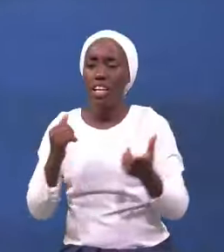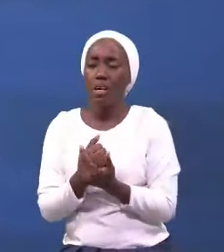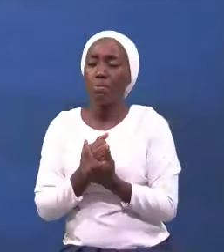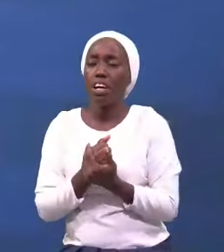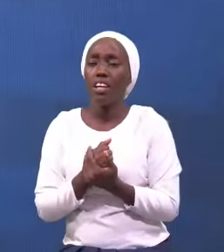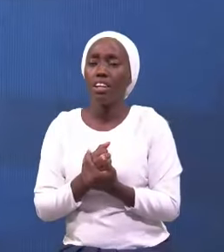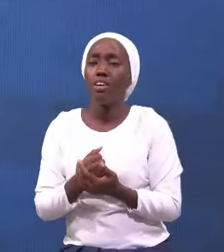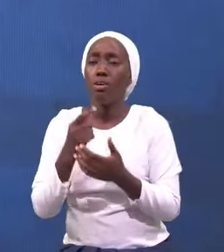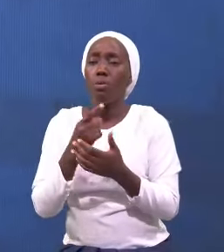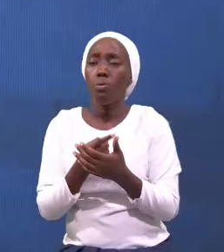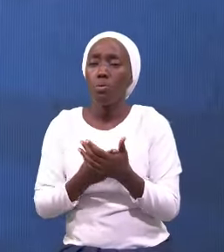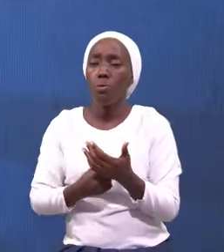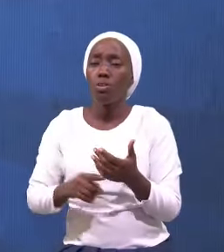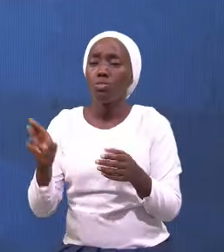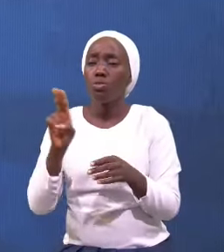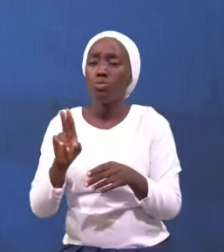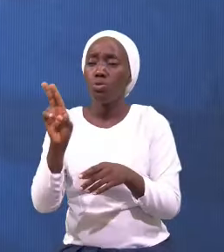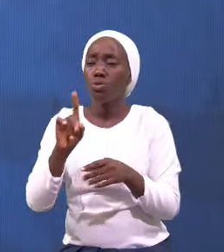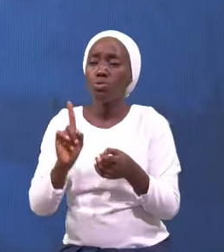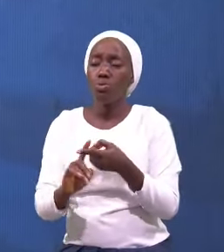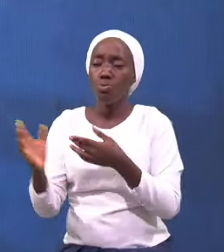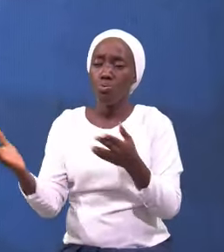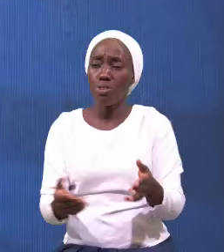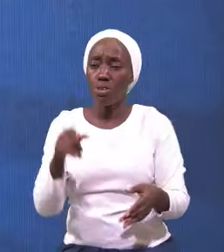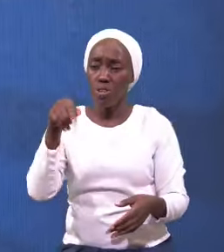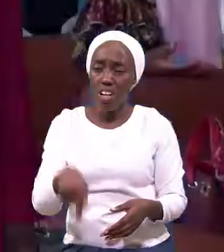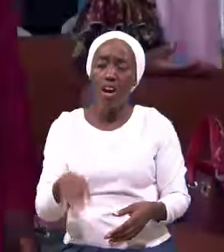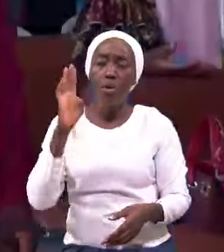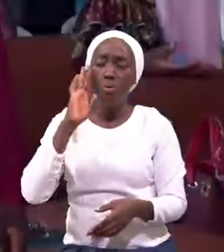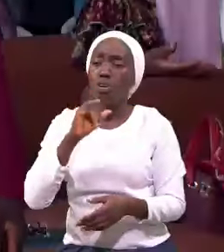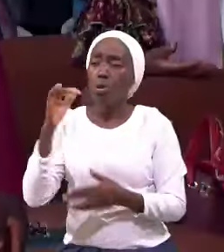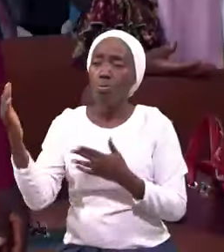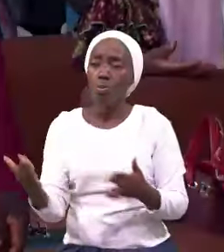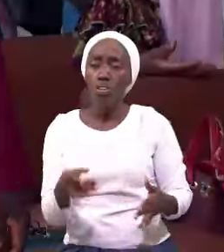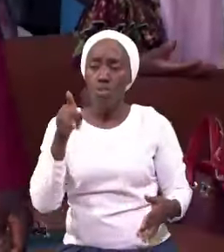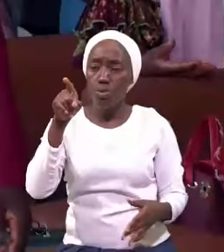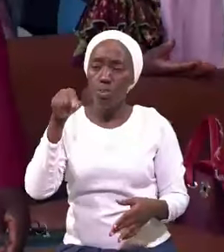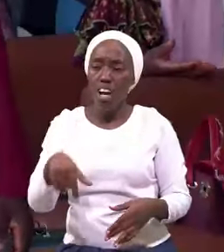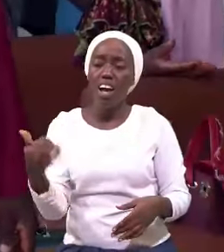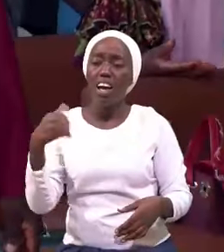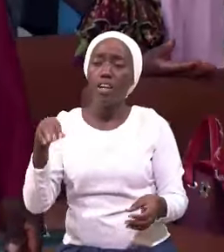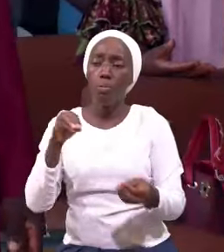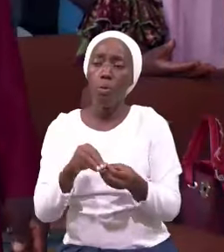What used to knock you down will not knock you down anymore.